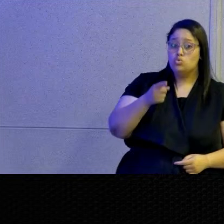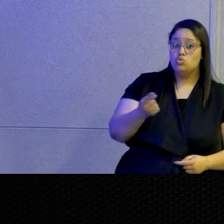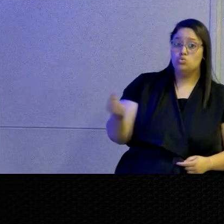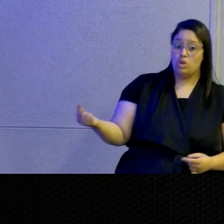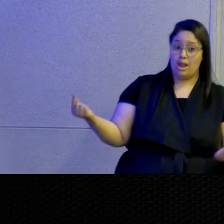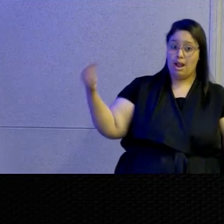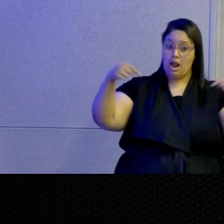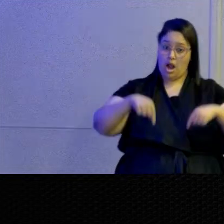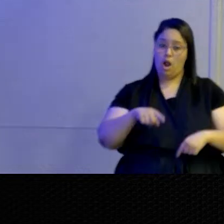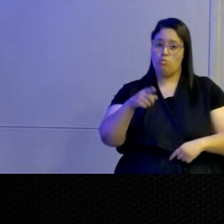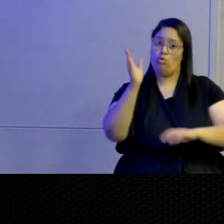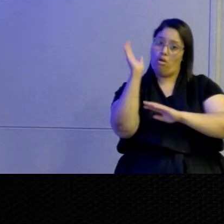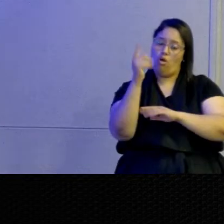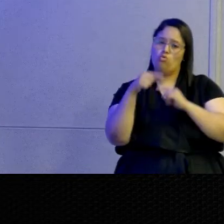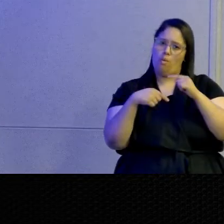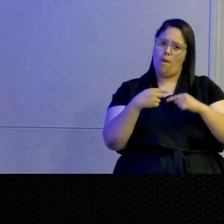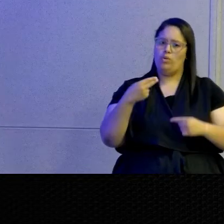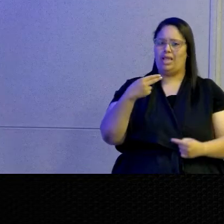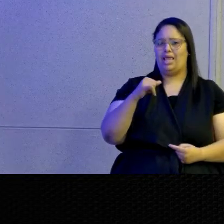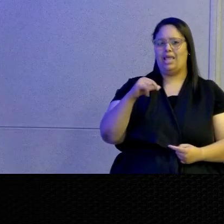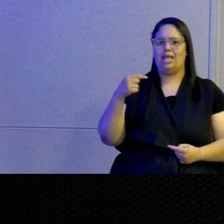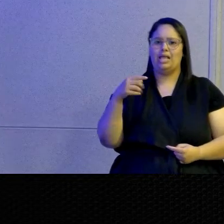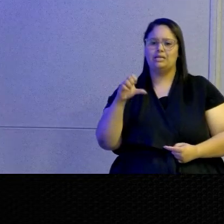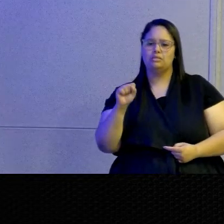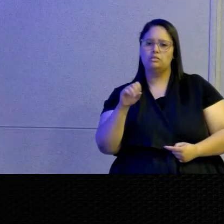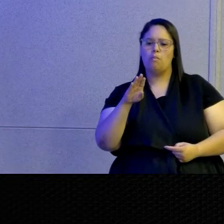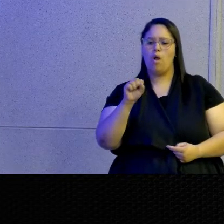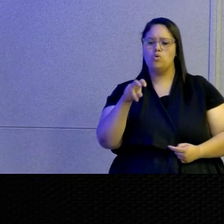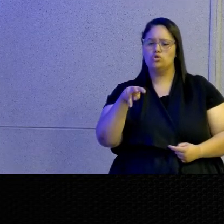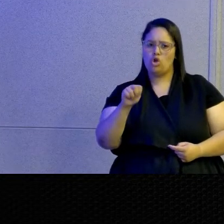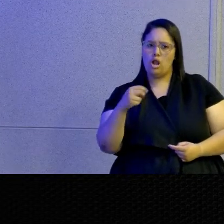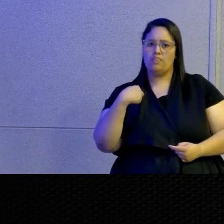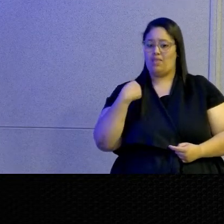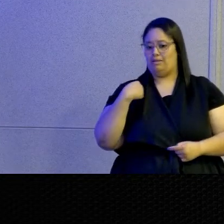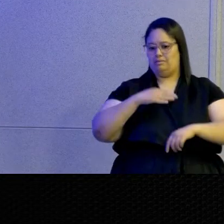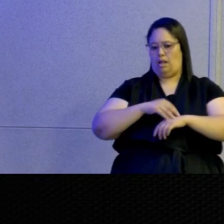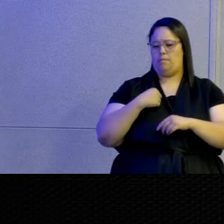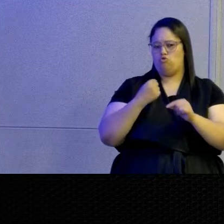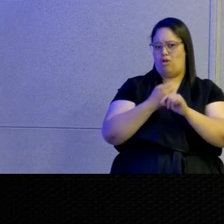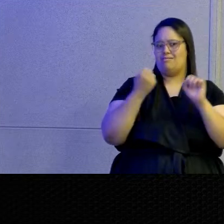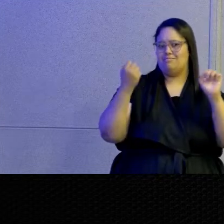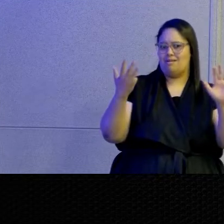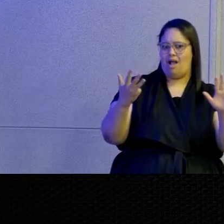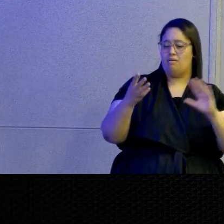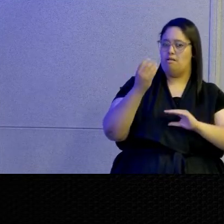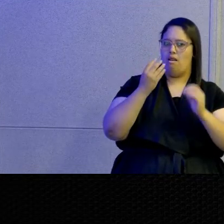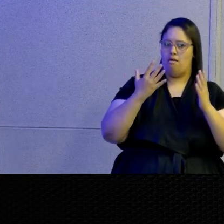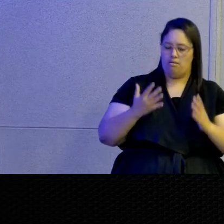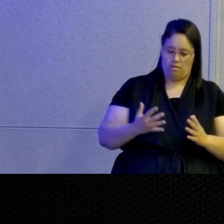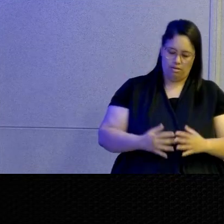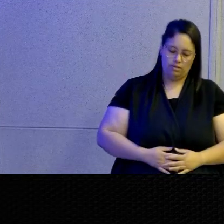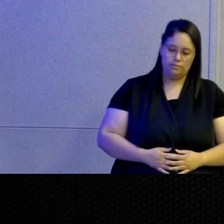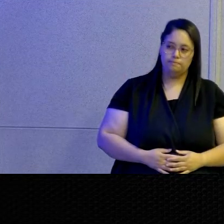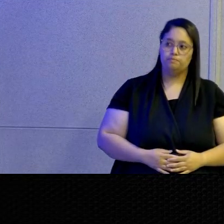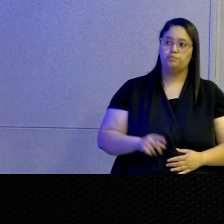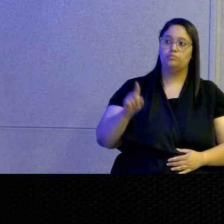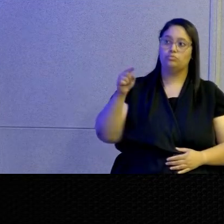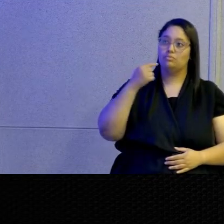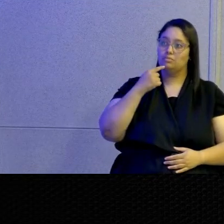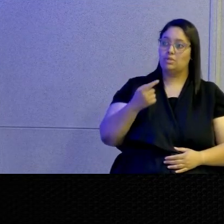came and you were talking about this Higgs boson." And I was in grade 9, one of the learners. And she